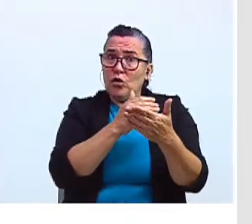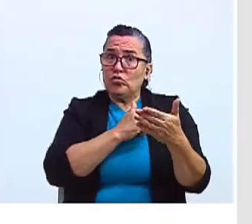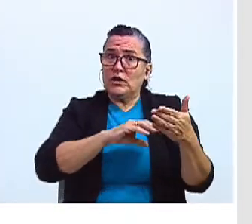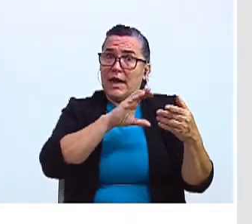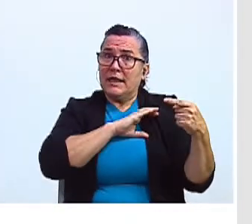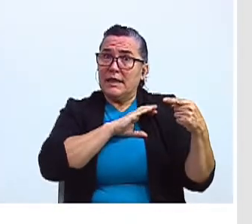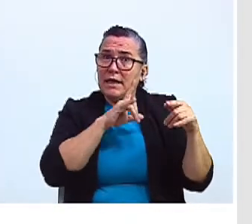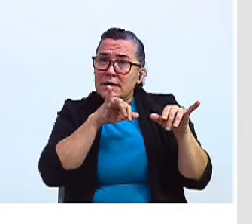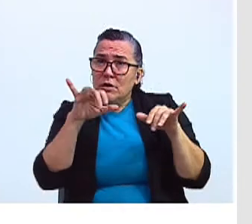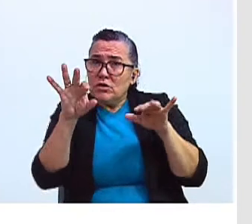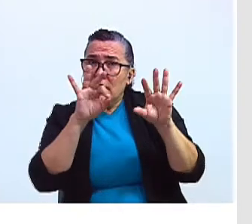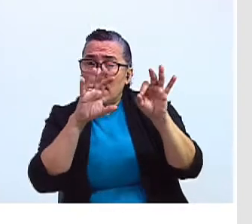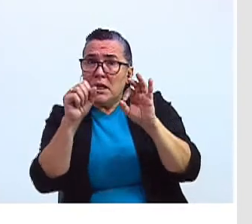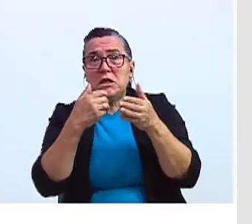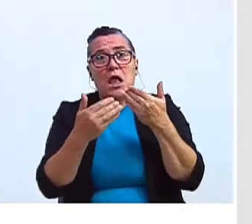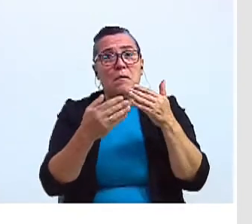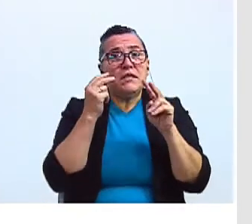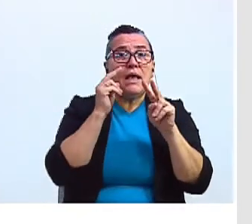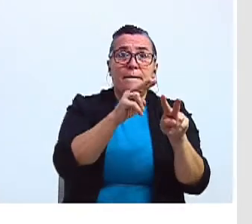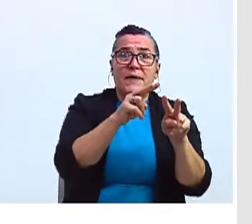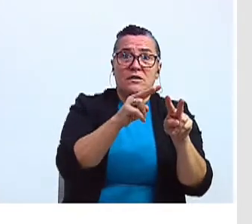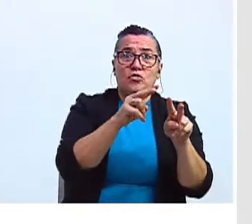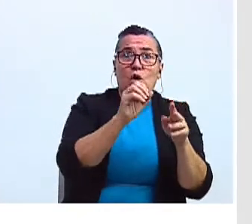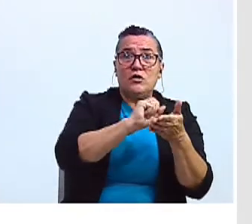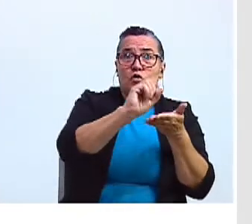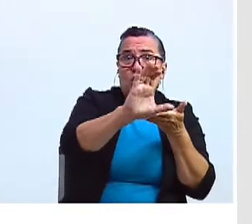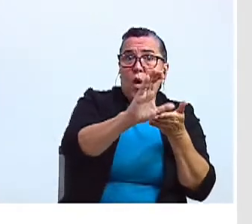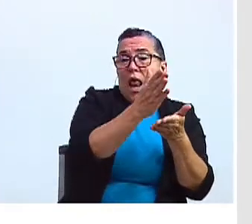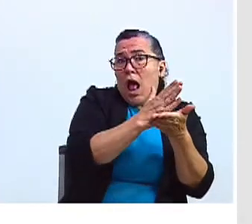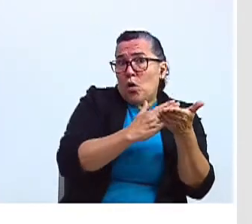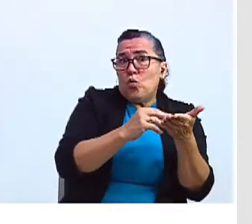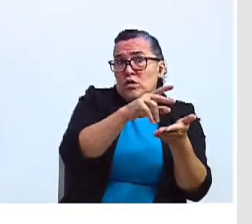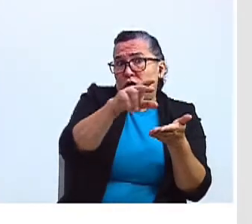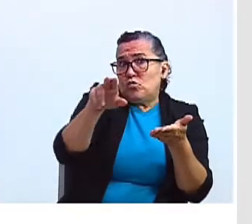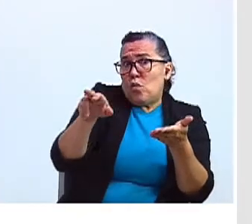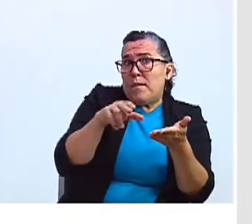Okay, maybe you have seen some of them. Some of your